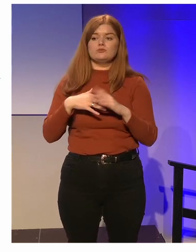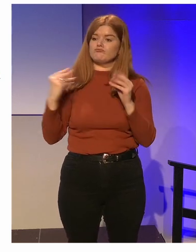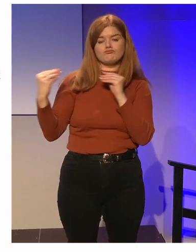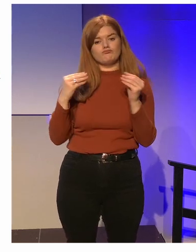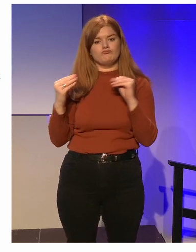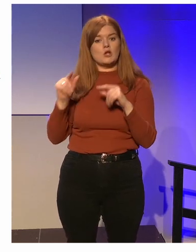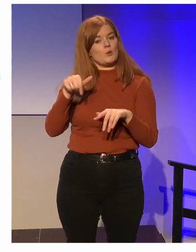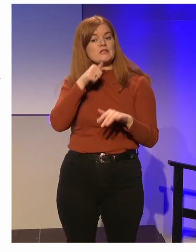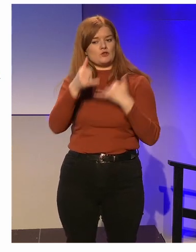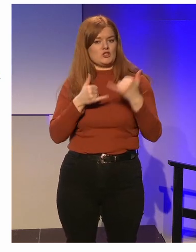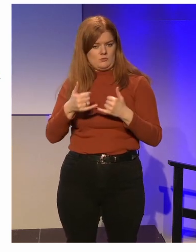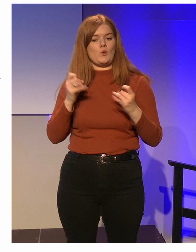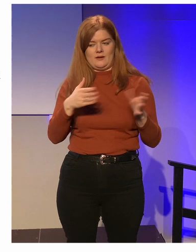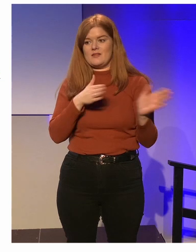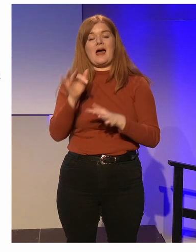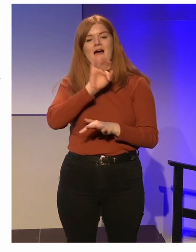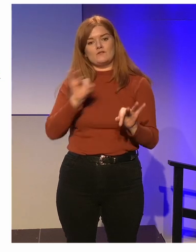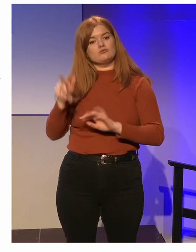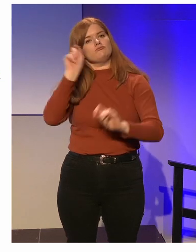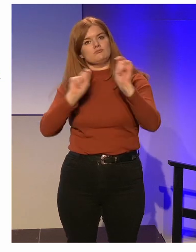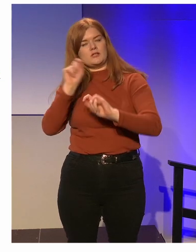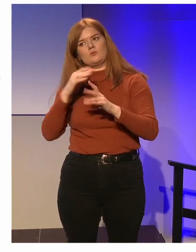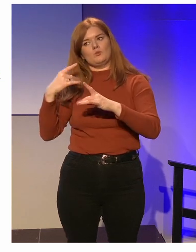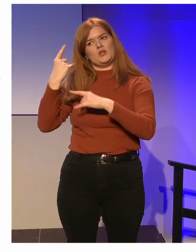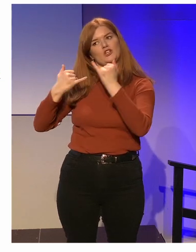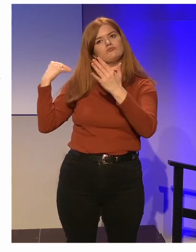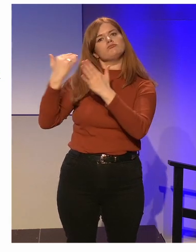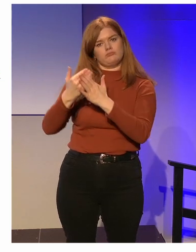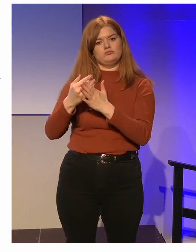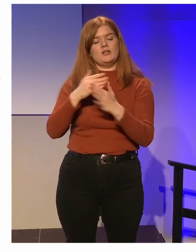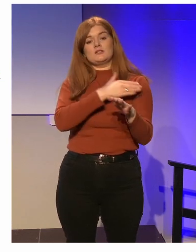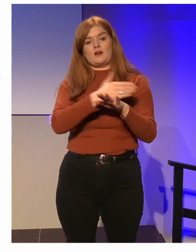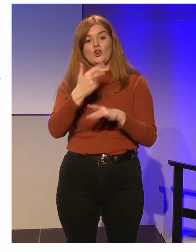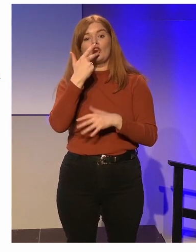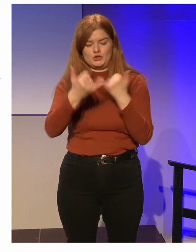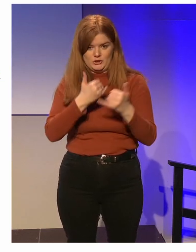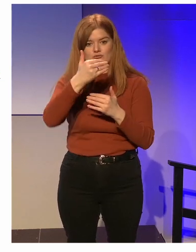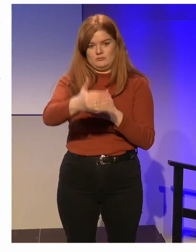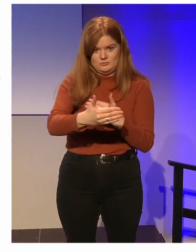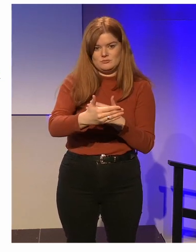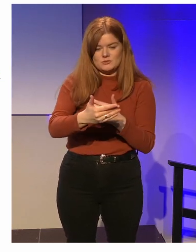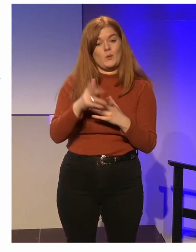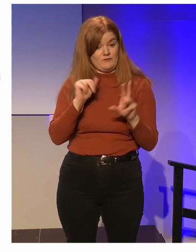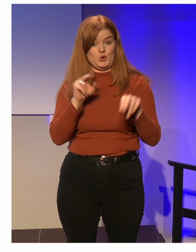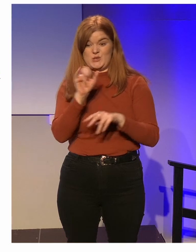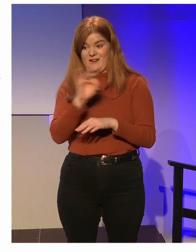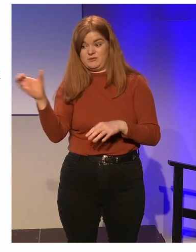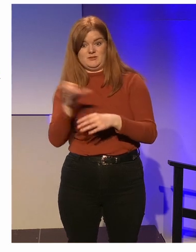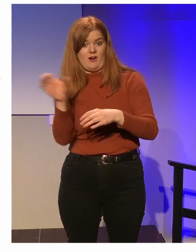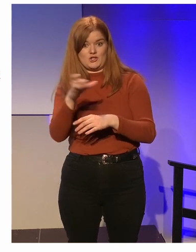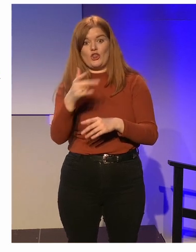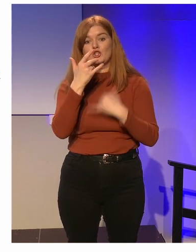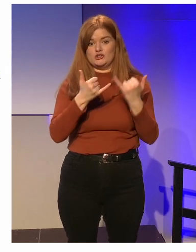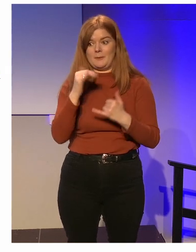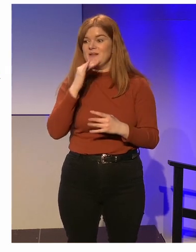was kind of that first year. So then reflecting on it, coming into our third year, again, we had new staff starting the